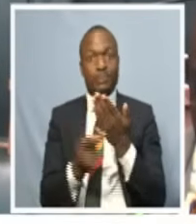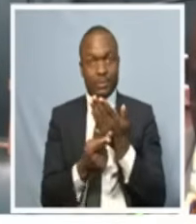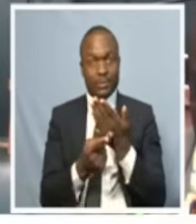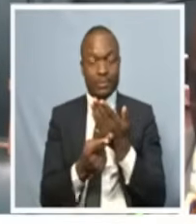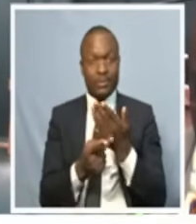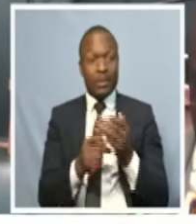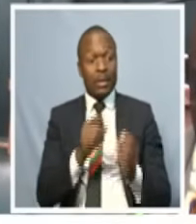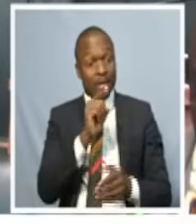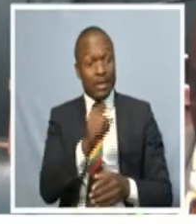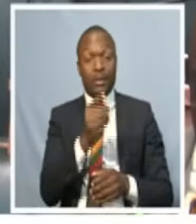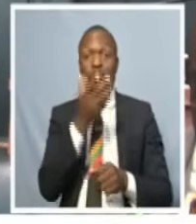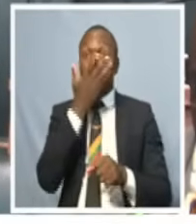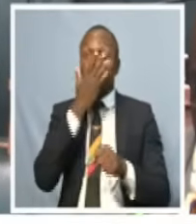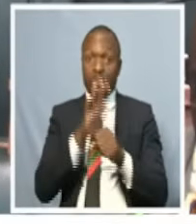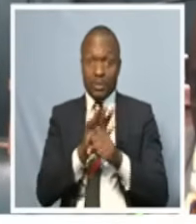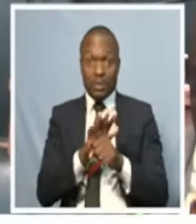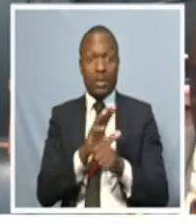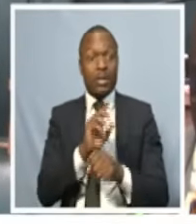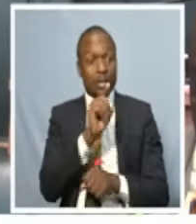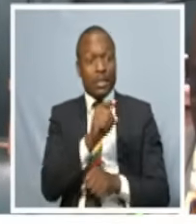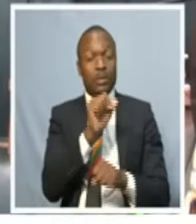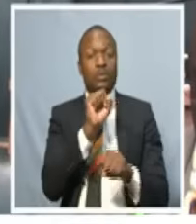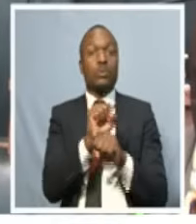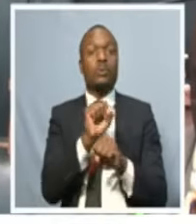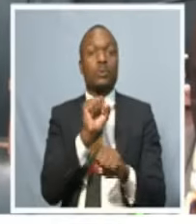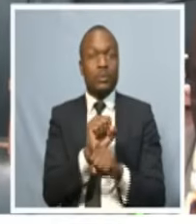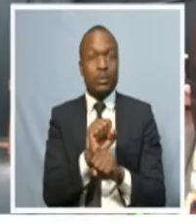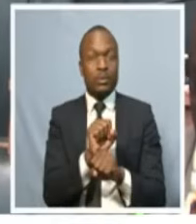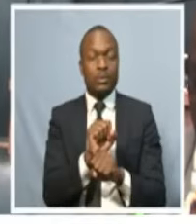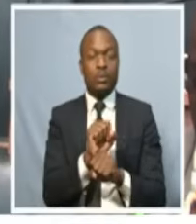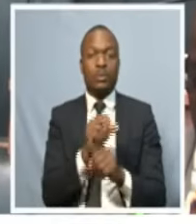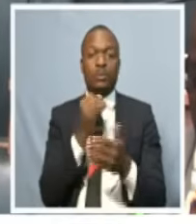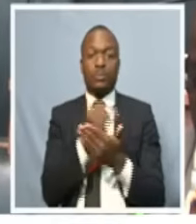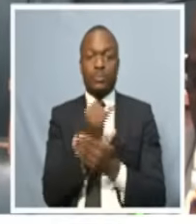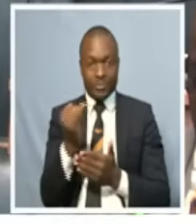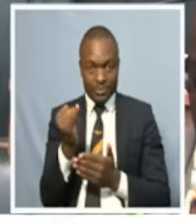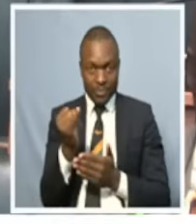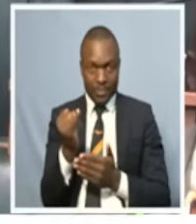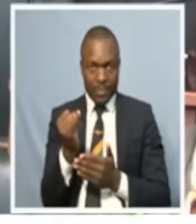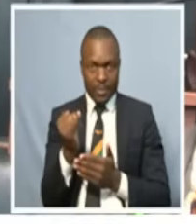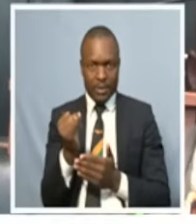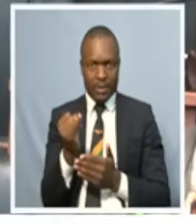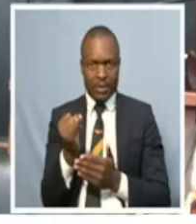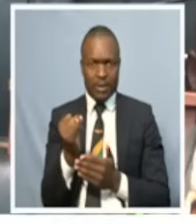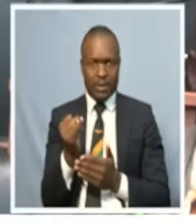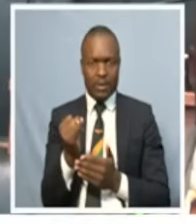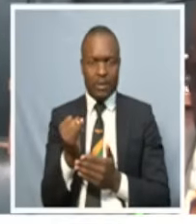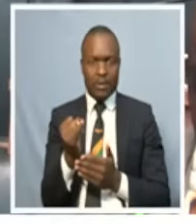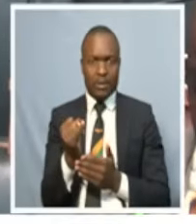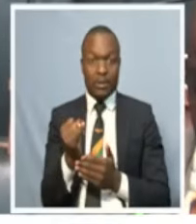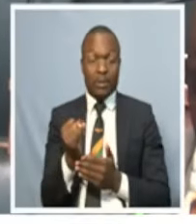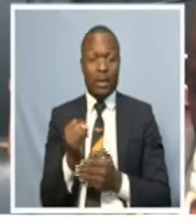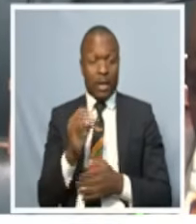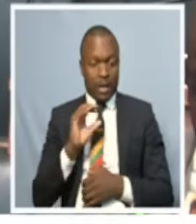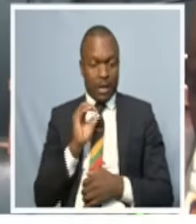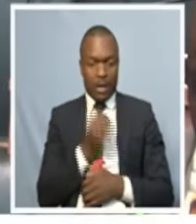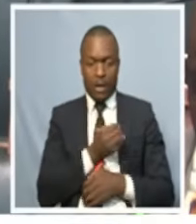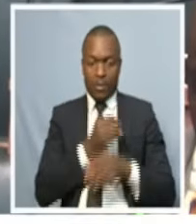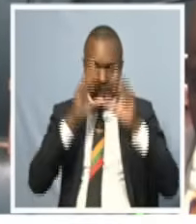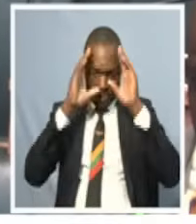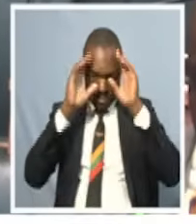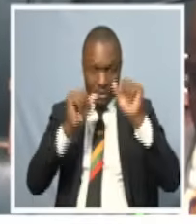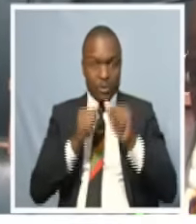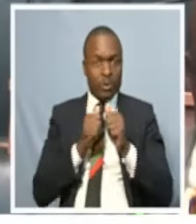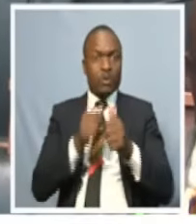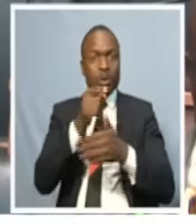He further promised that he is working on those issues. We follow, that's our president, so we follow what he